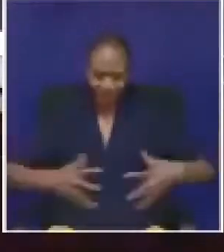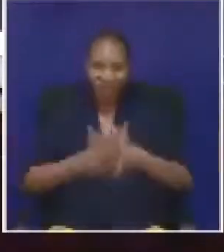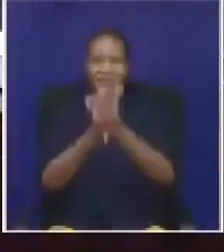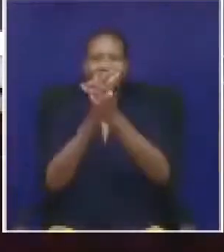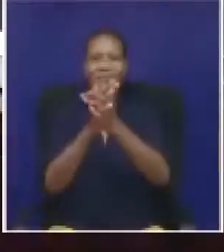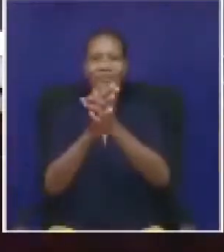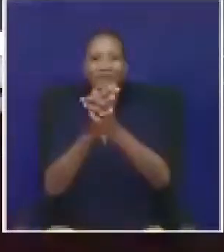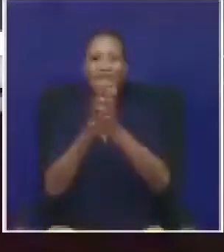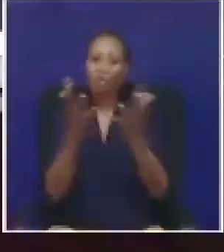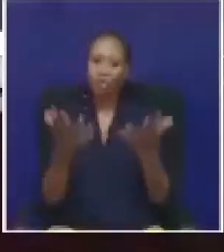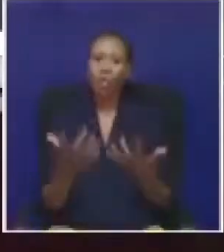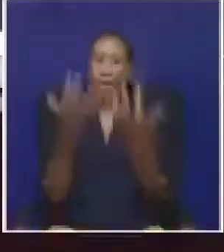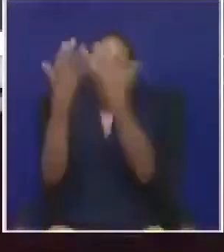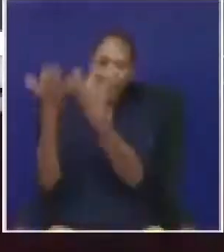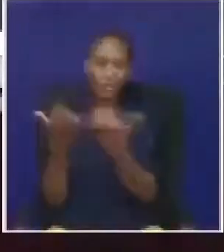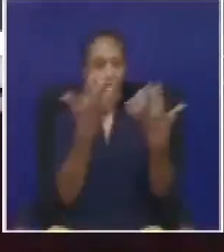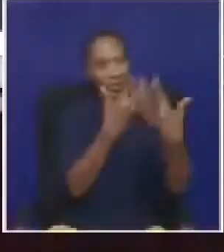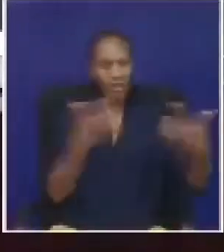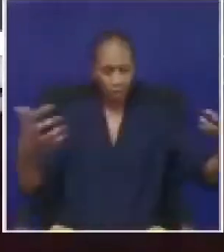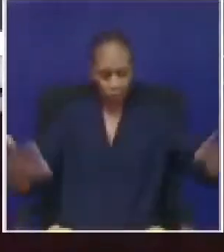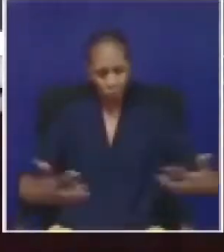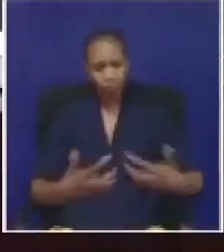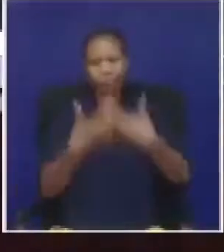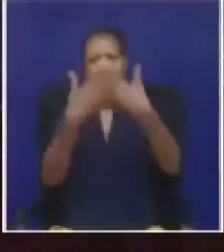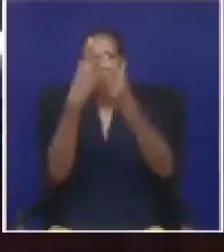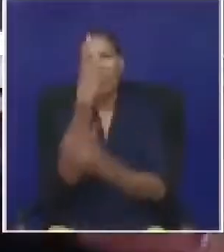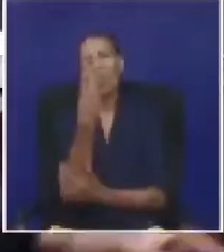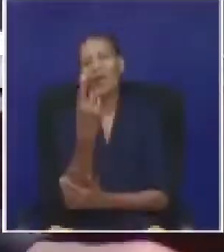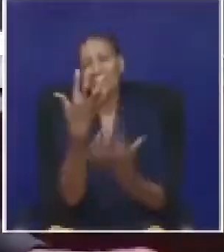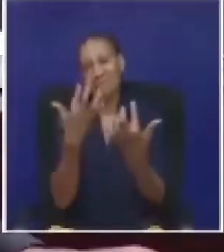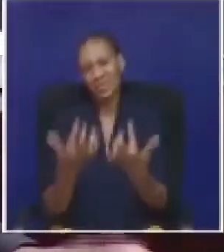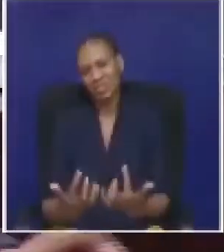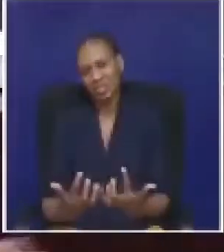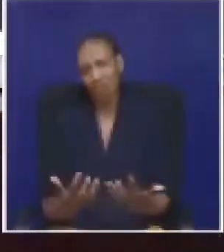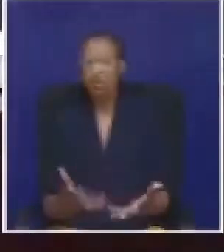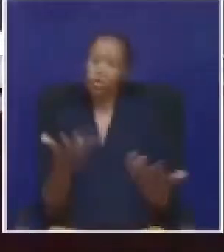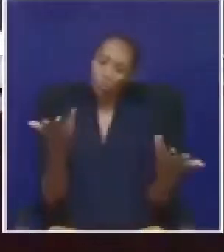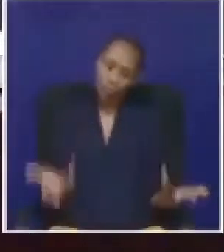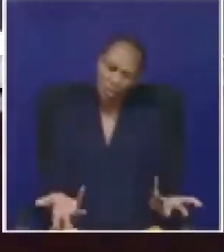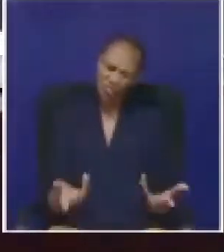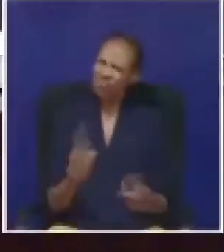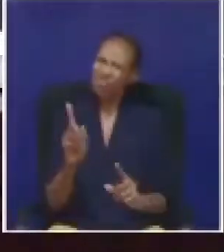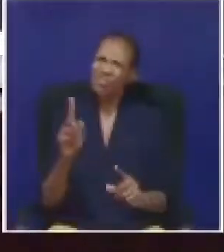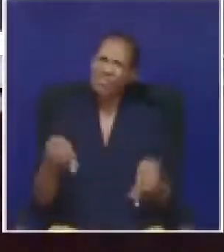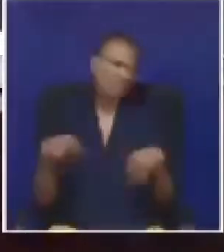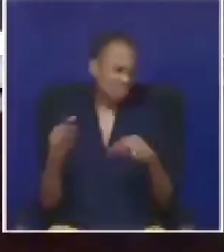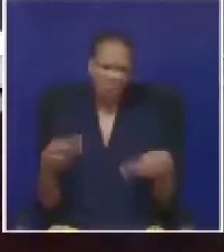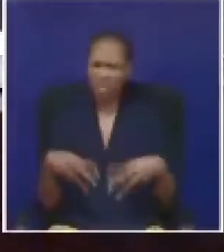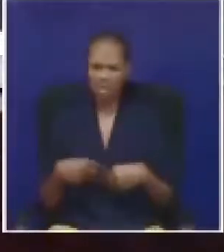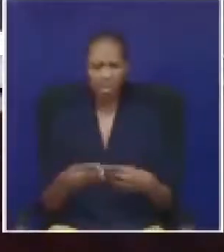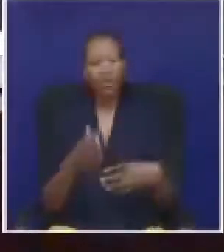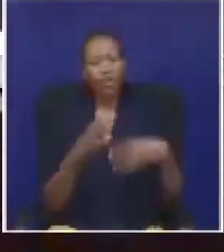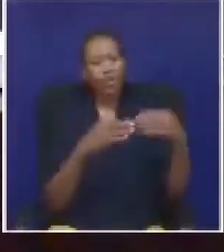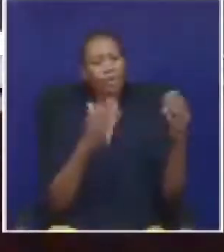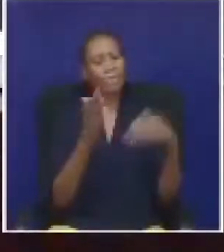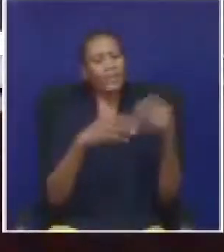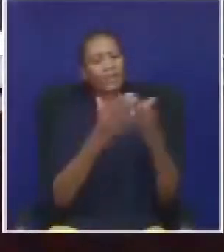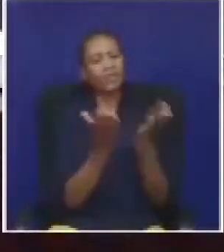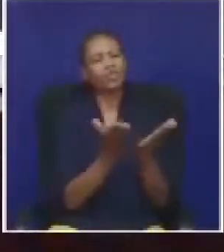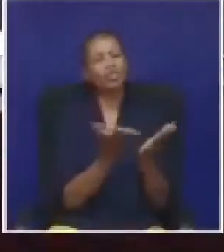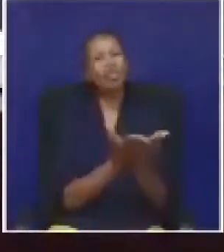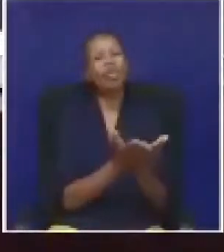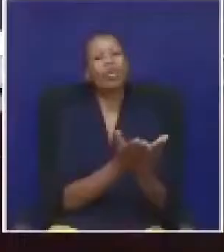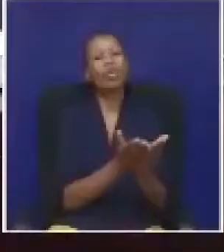funding is aligned. You don't want a situation where the school is built, there's no road going to a school because